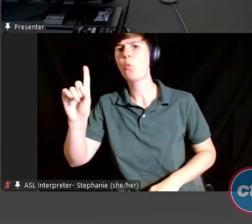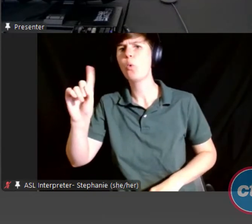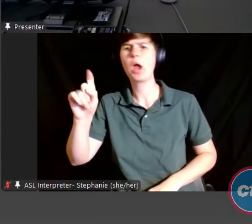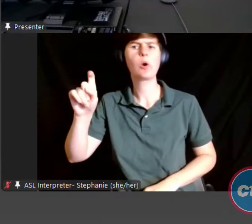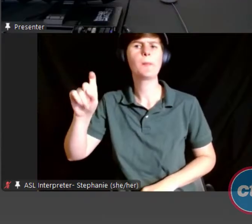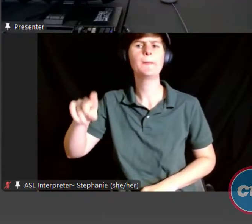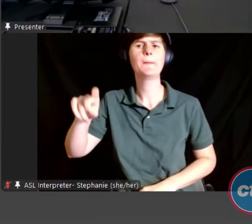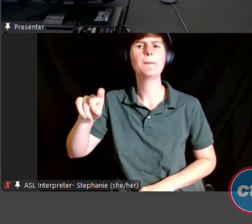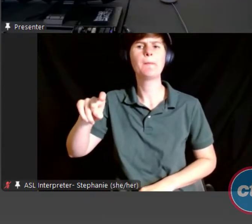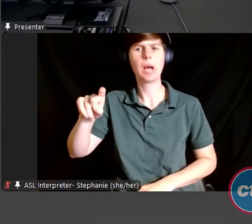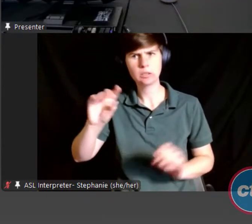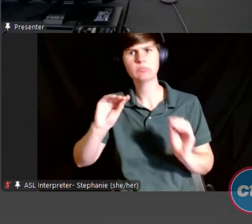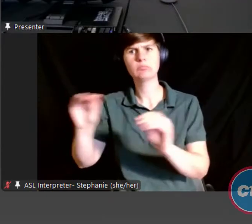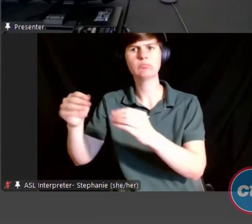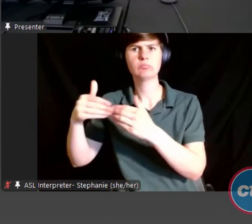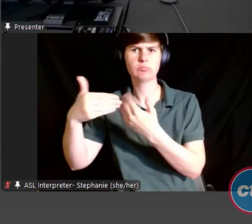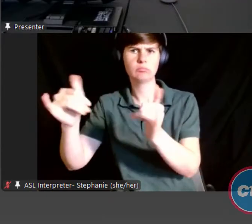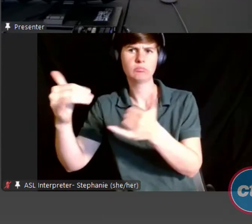to do.